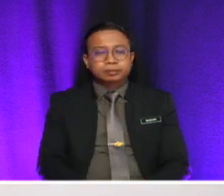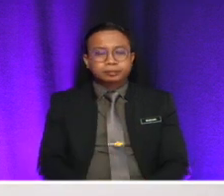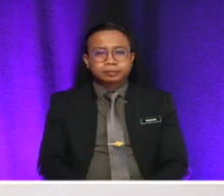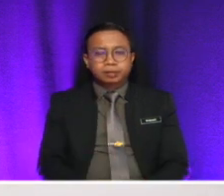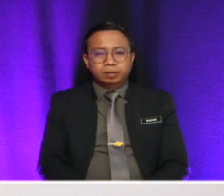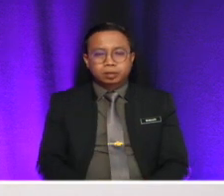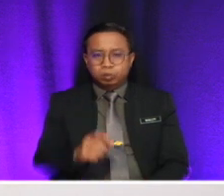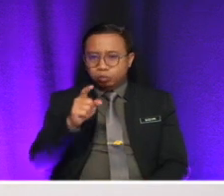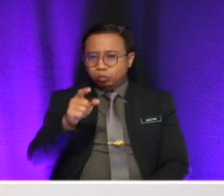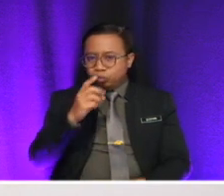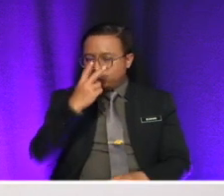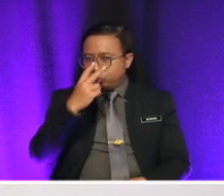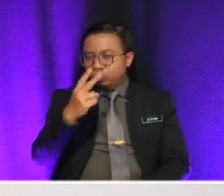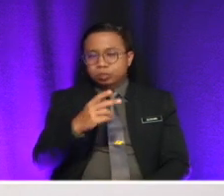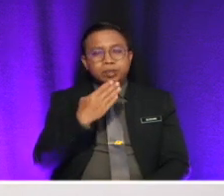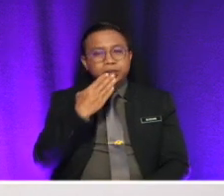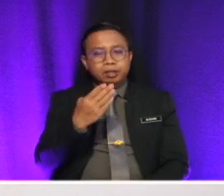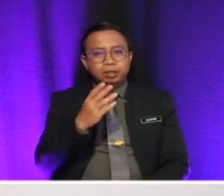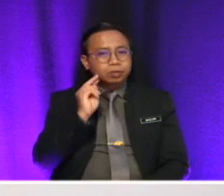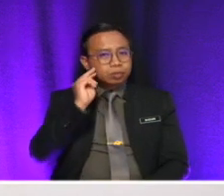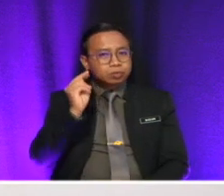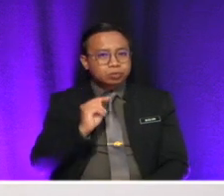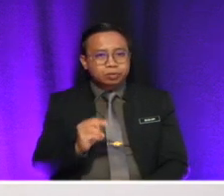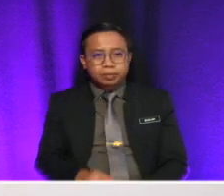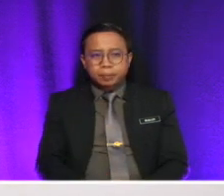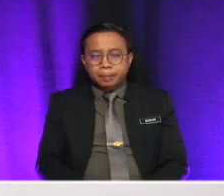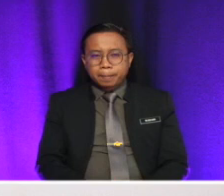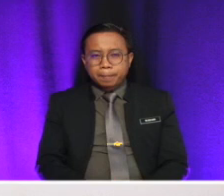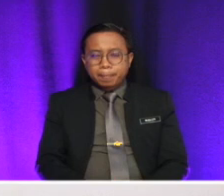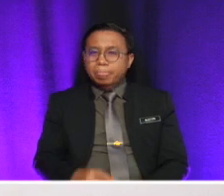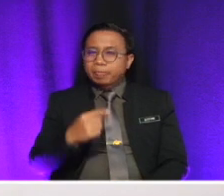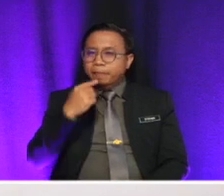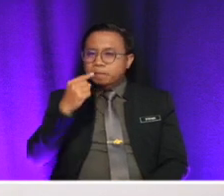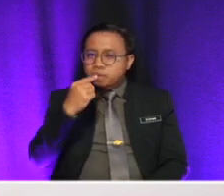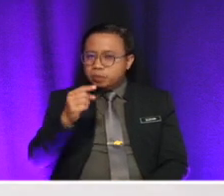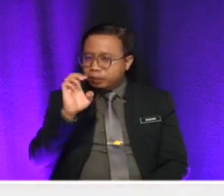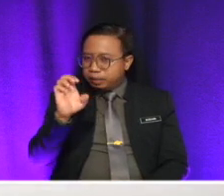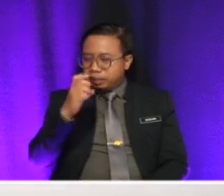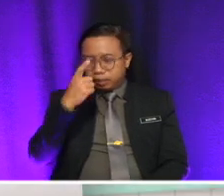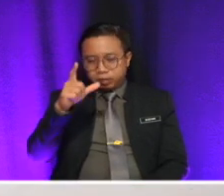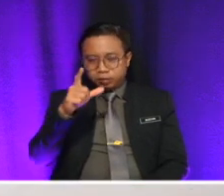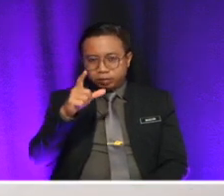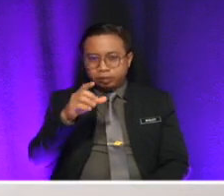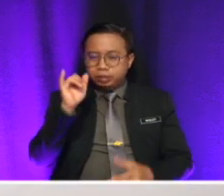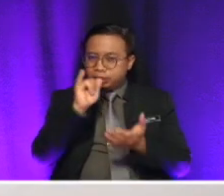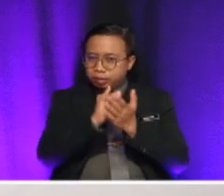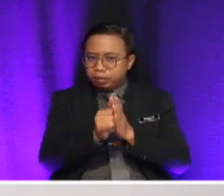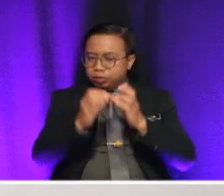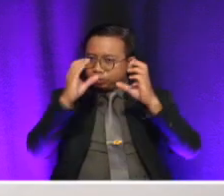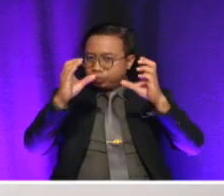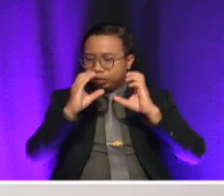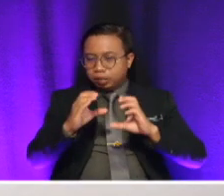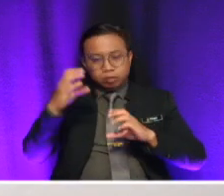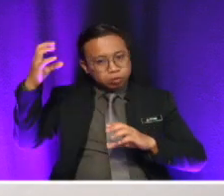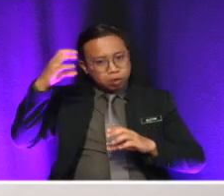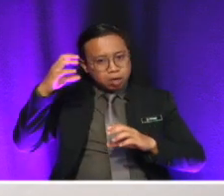see, yes. Okay, so thank you, Nazura. So Nazura says E. Okay, let us look at this paragraph. Solar